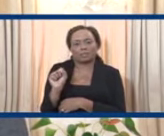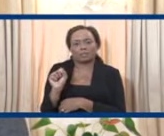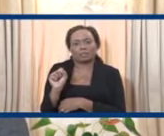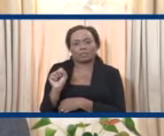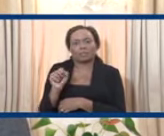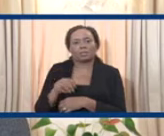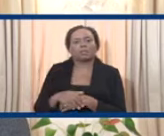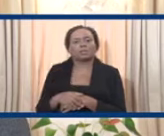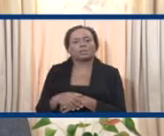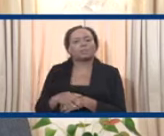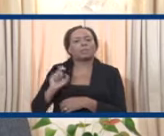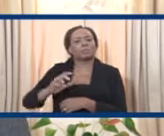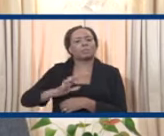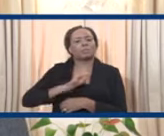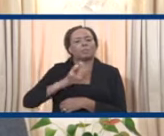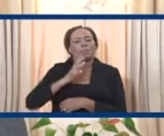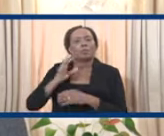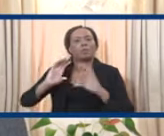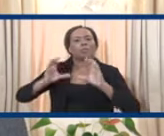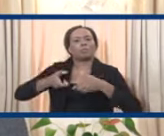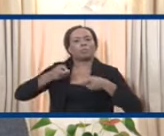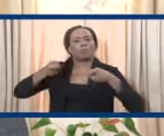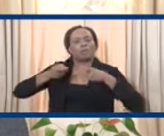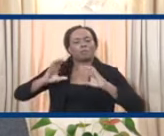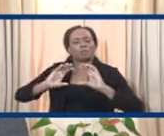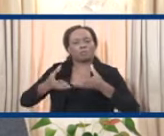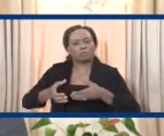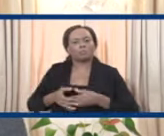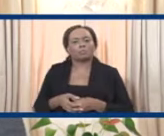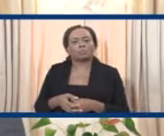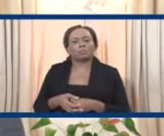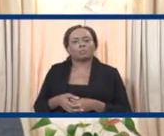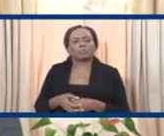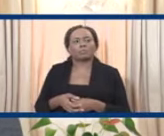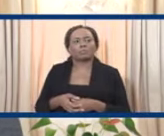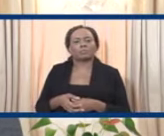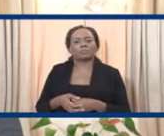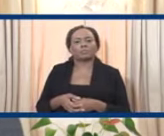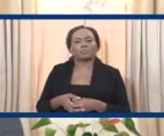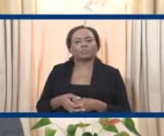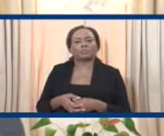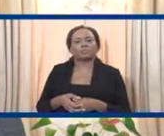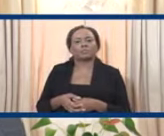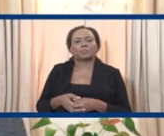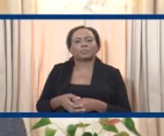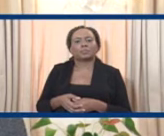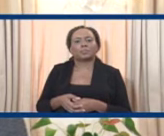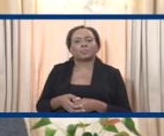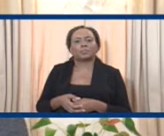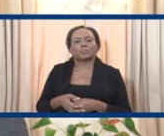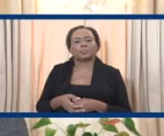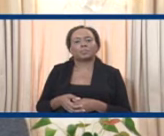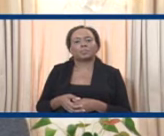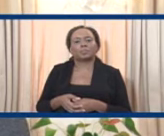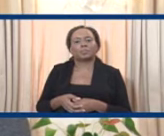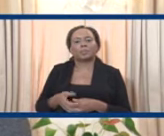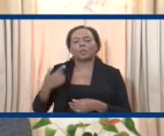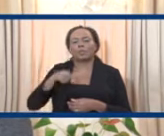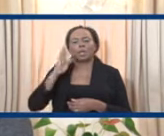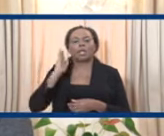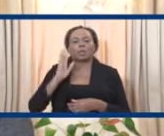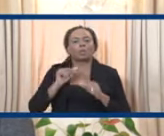the equivalent thereof, and the specifics of that will obviously be made available as we do the public education and